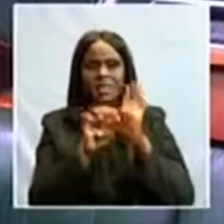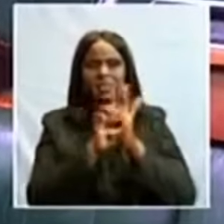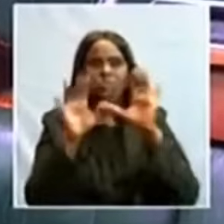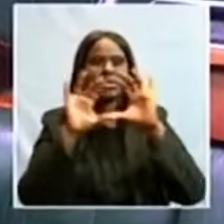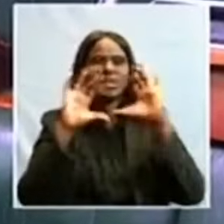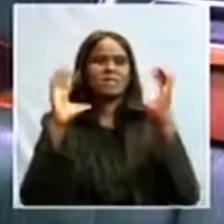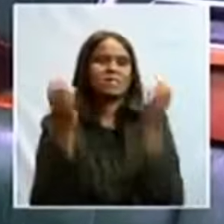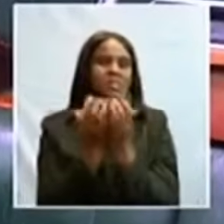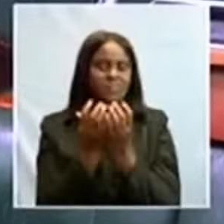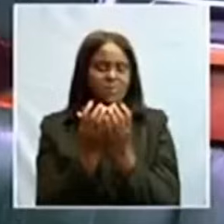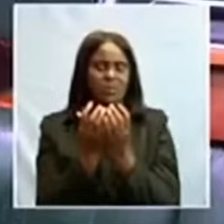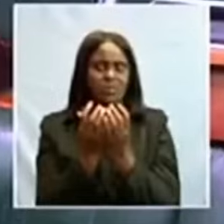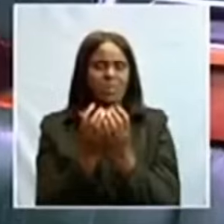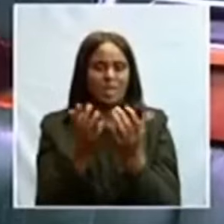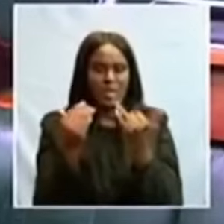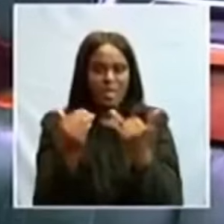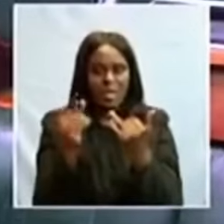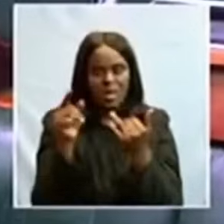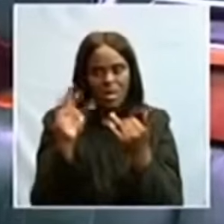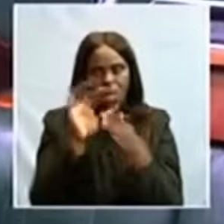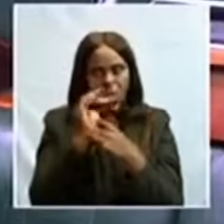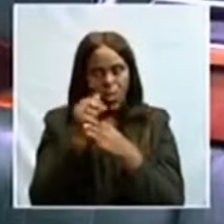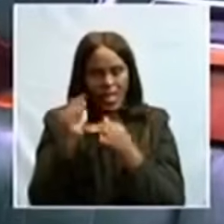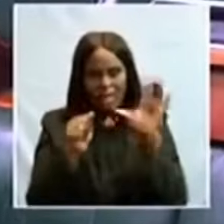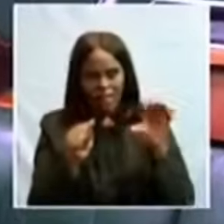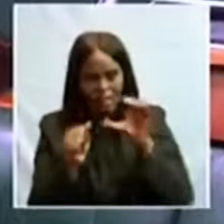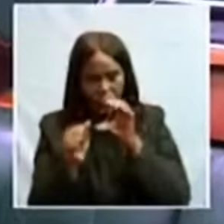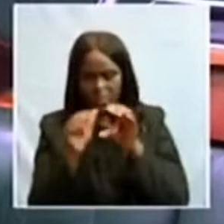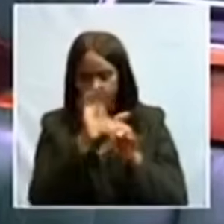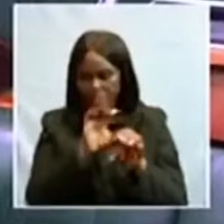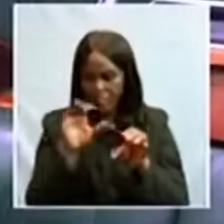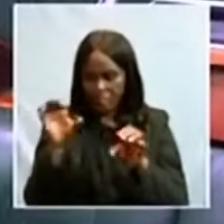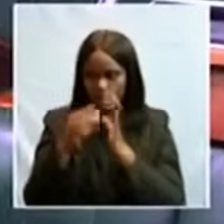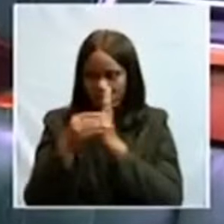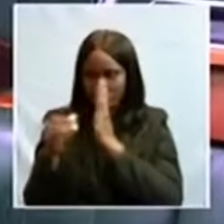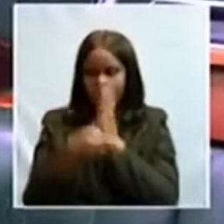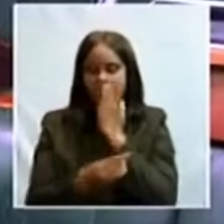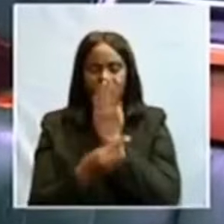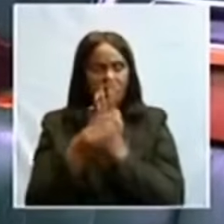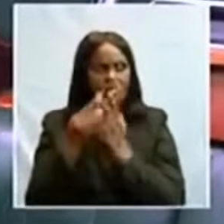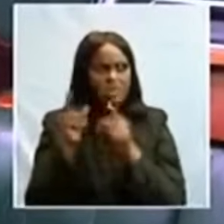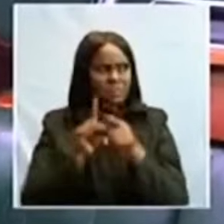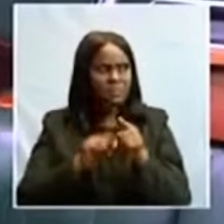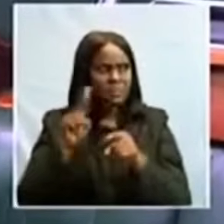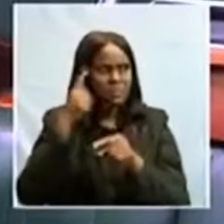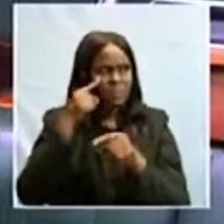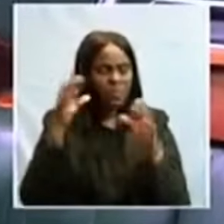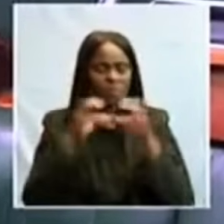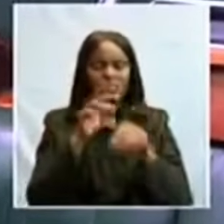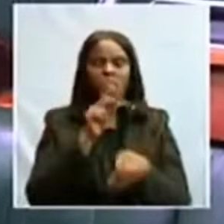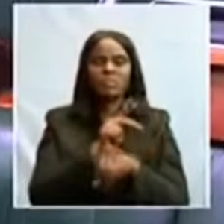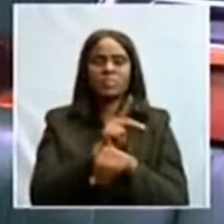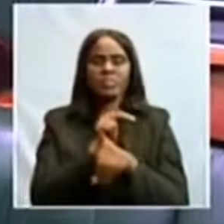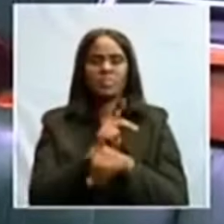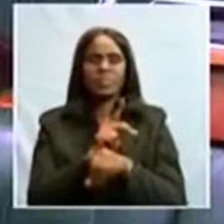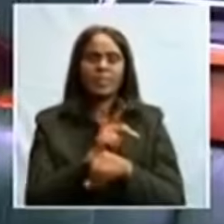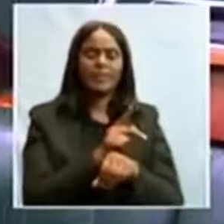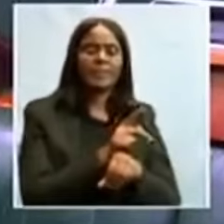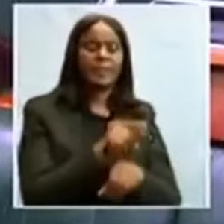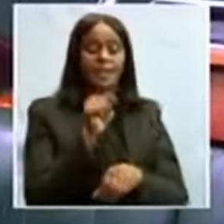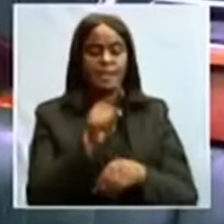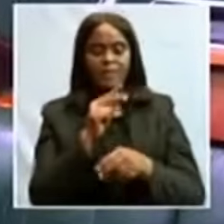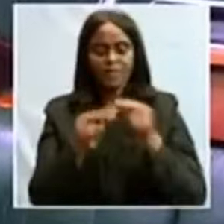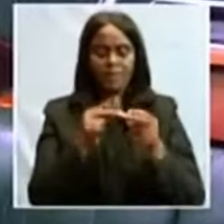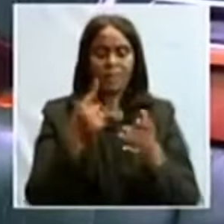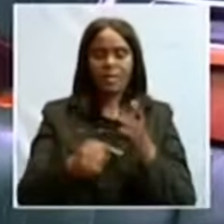stadium. Neither can you get money meant for skills development and use it for community projects. This means